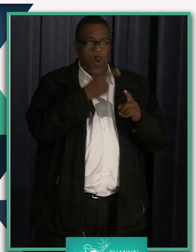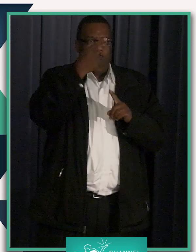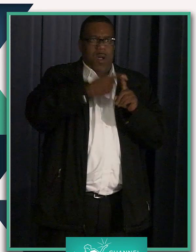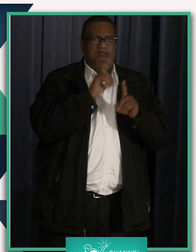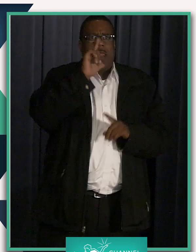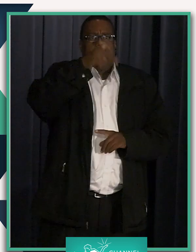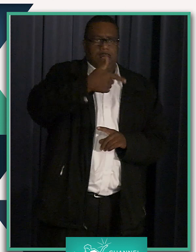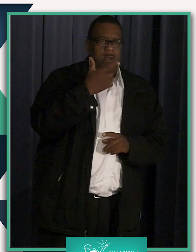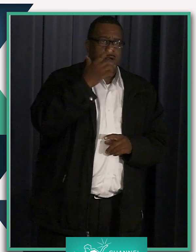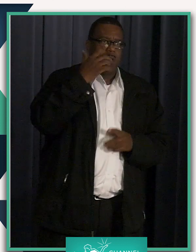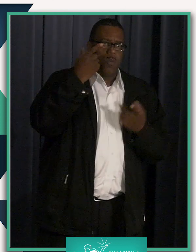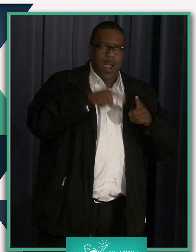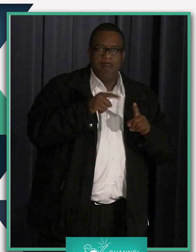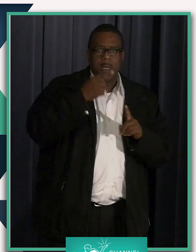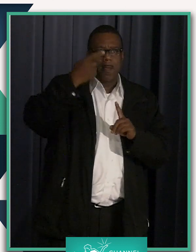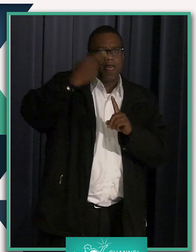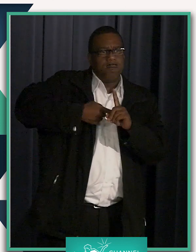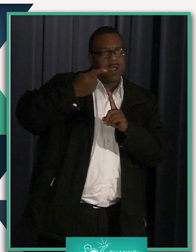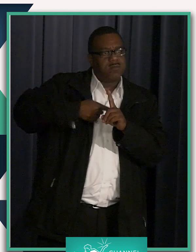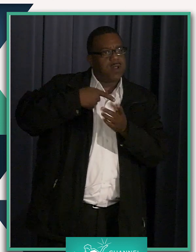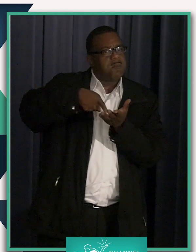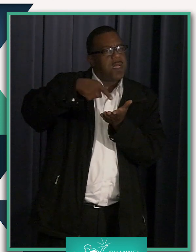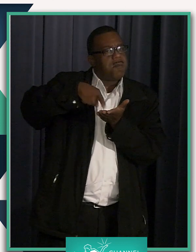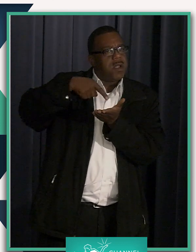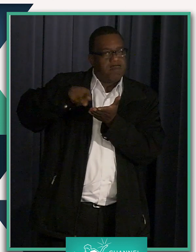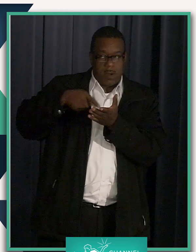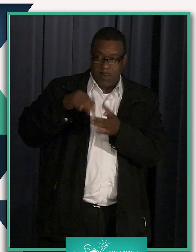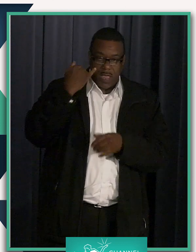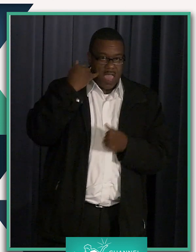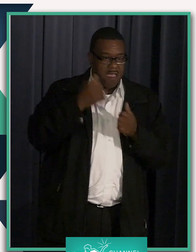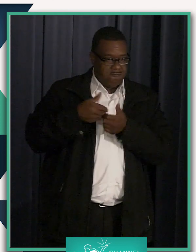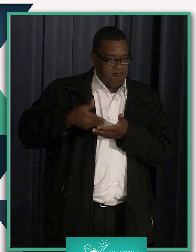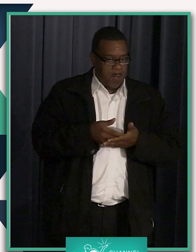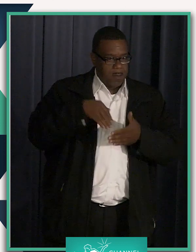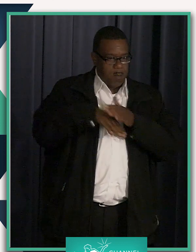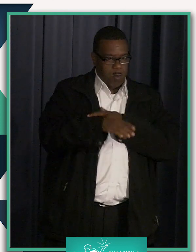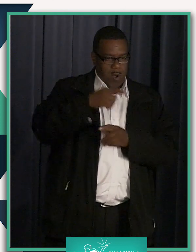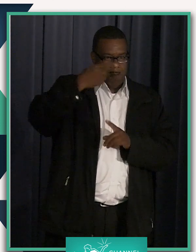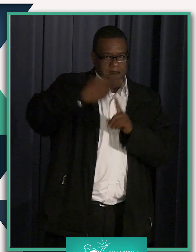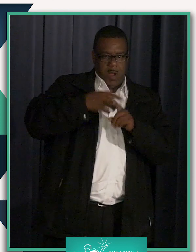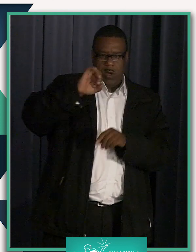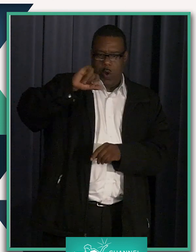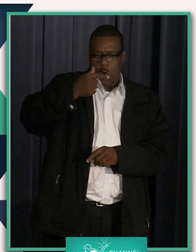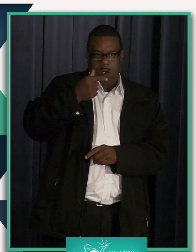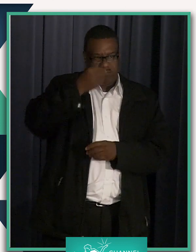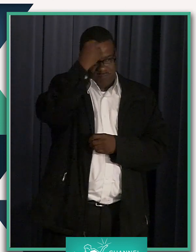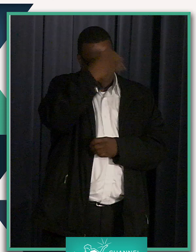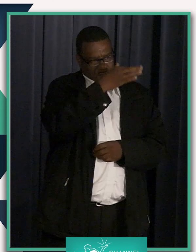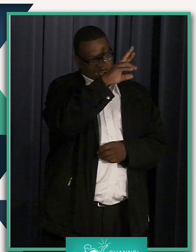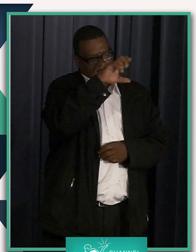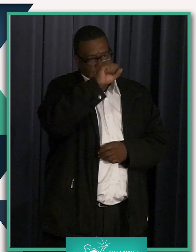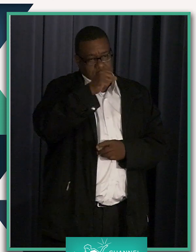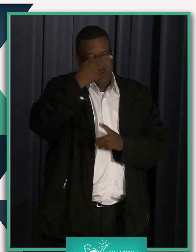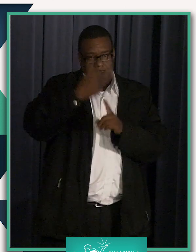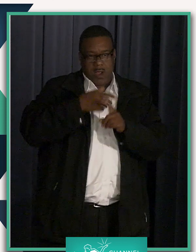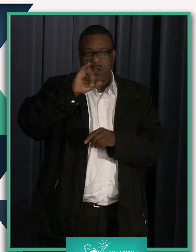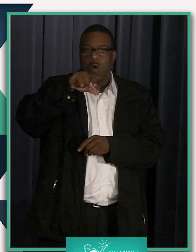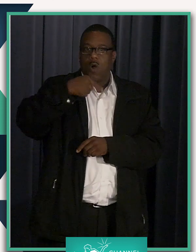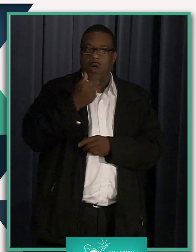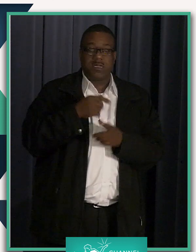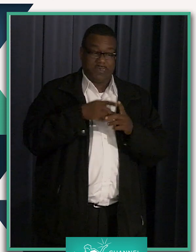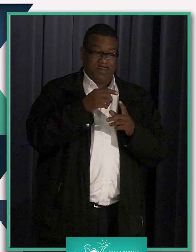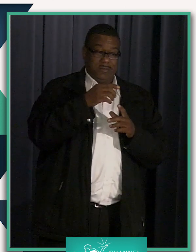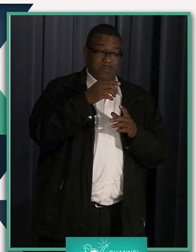you're going to start getting the monthly payments. So if you have the baby in August and you tell the IRS in August, somewhere around September